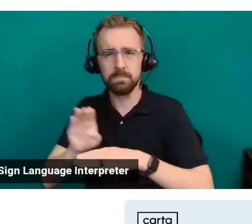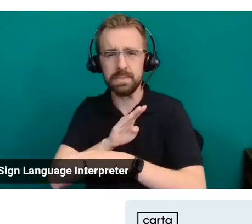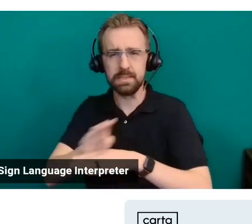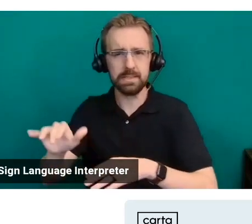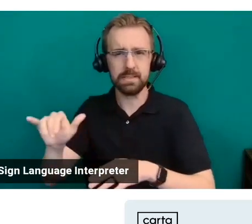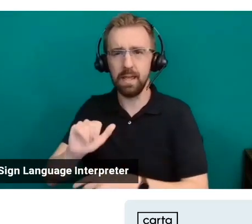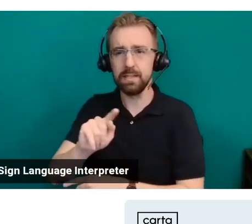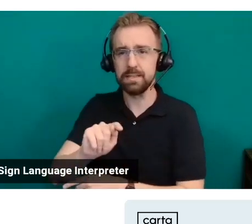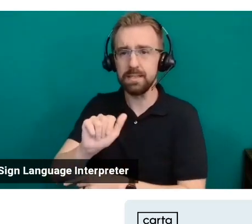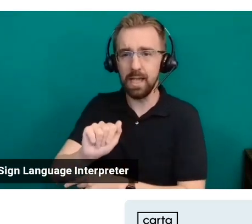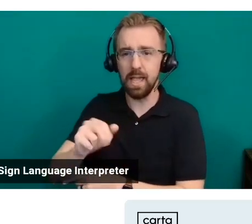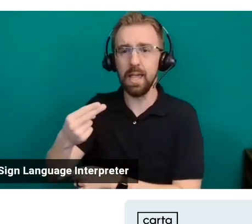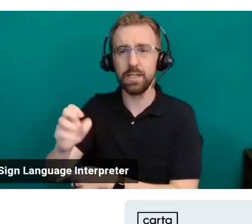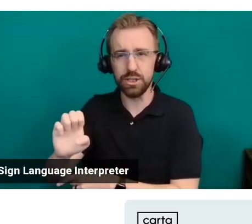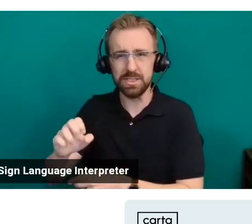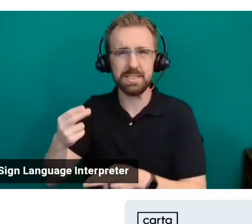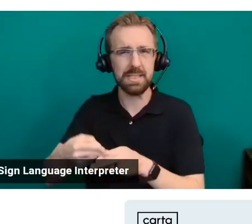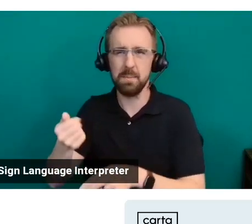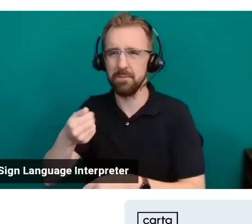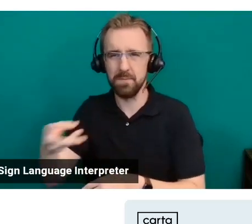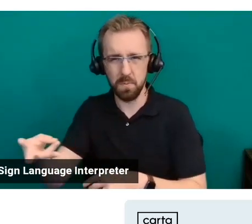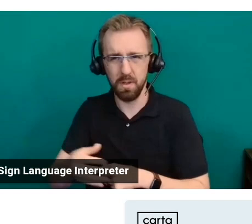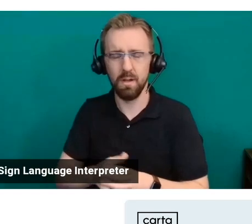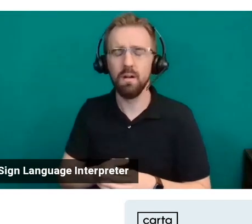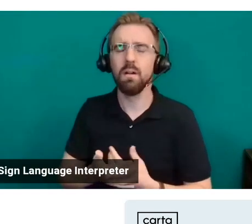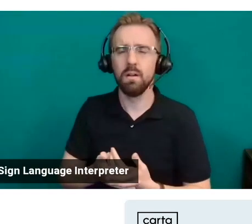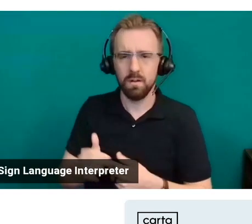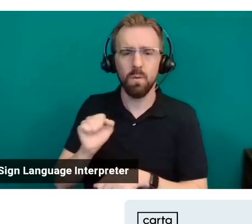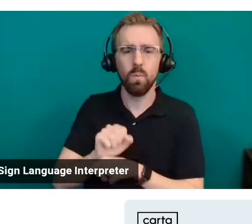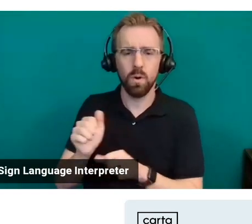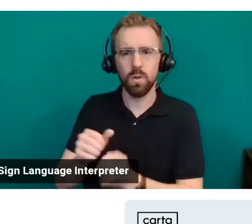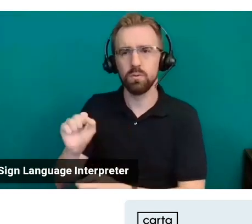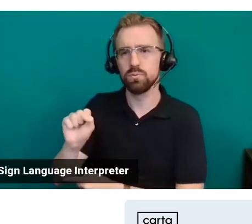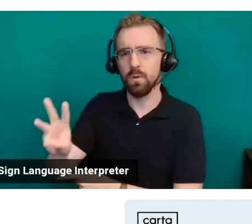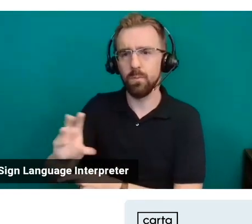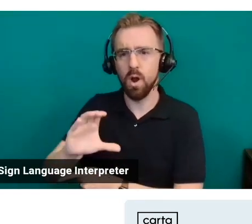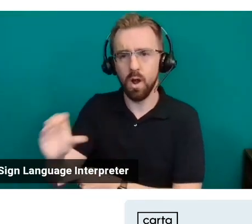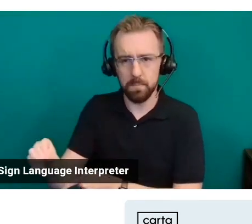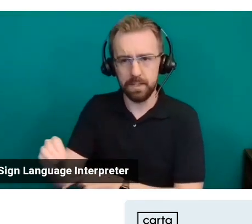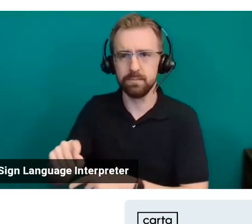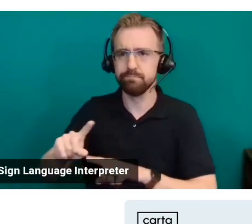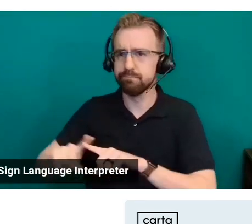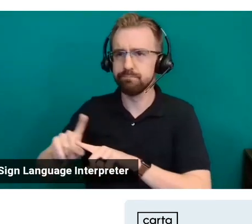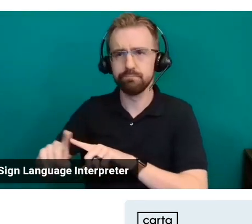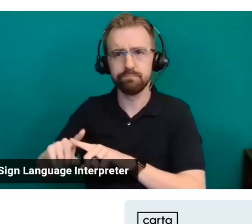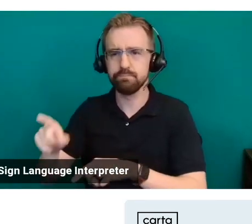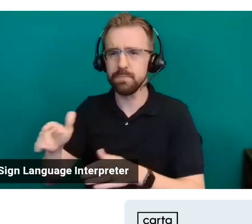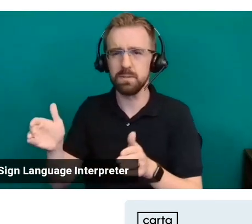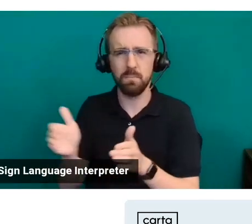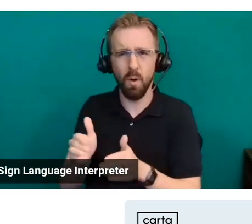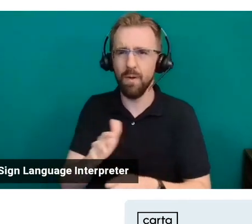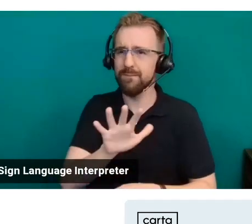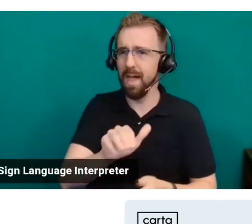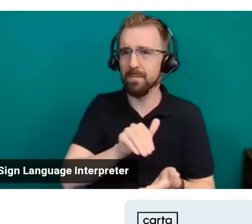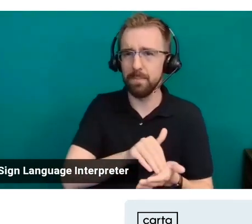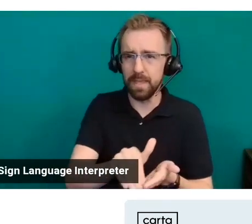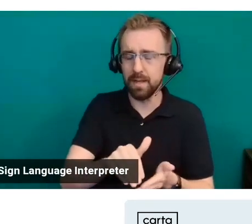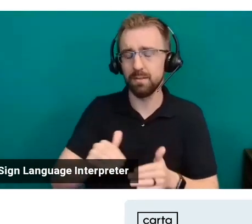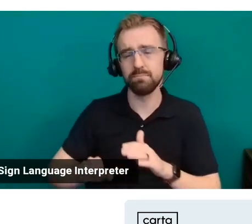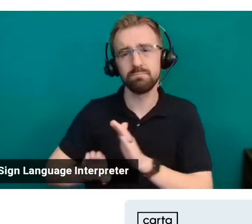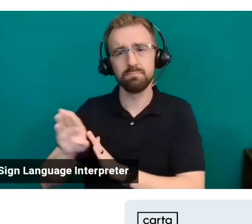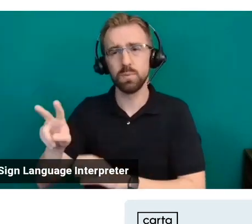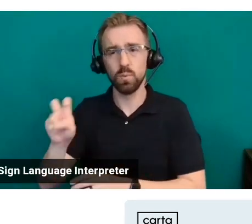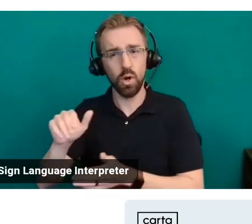like TA, HG, just to name a couple. And we work with software companies, B2B companies that are as small as 5 million and upwards of